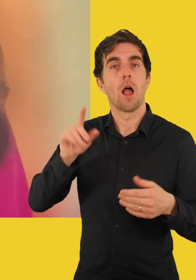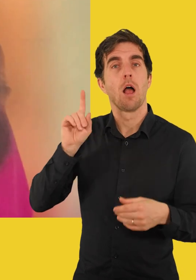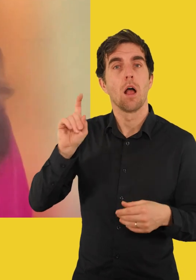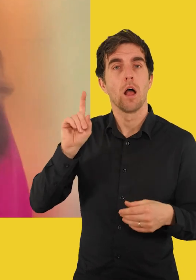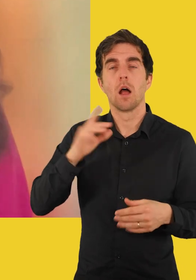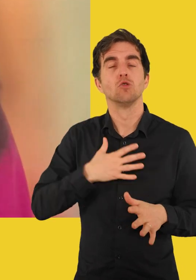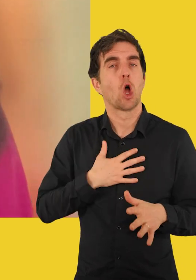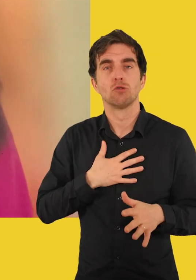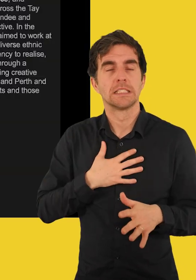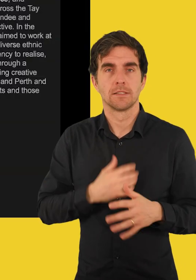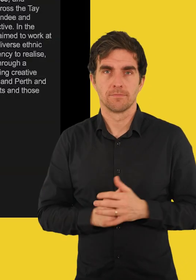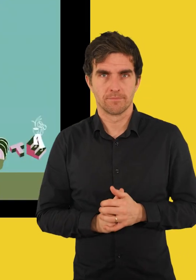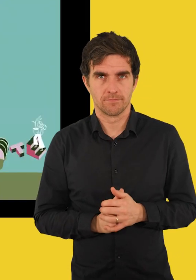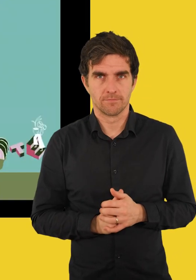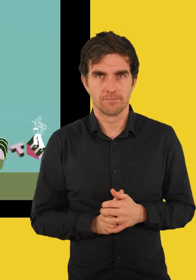Vinashree.